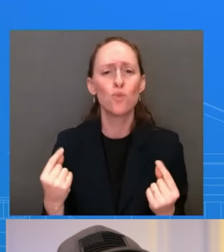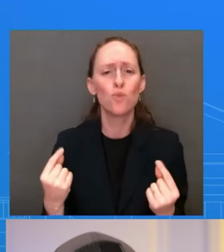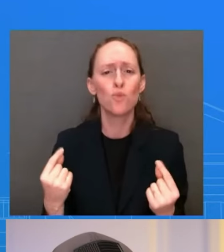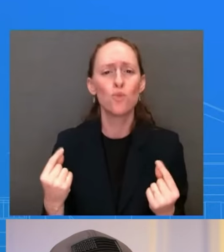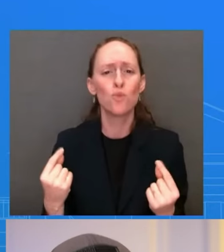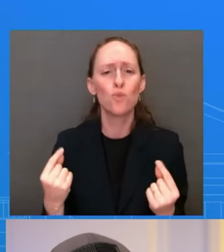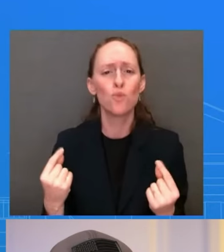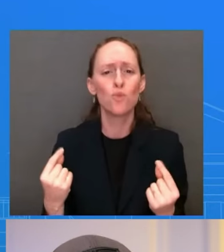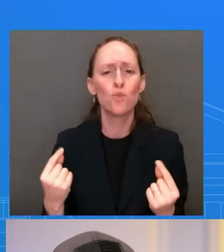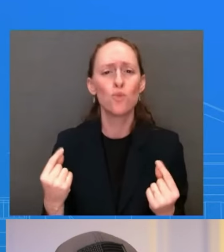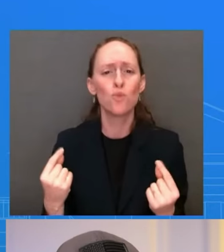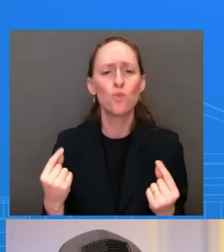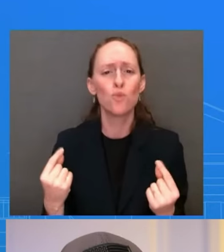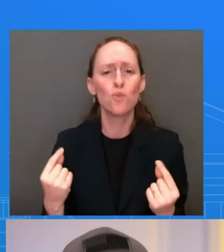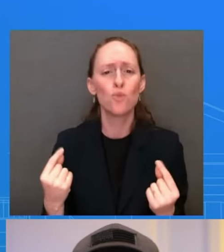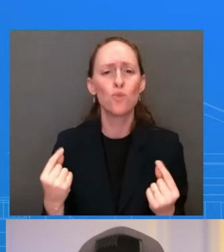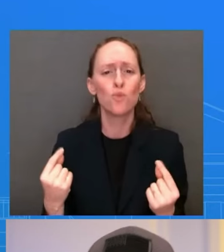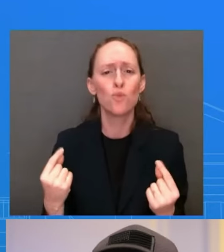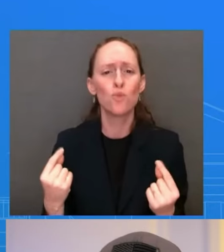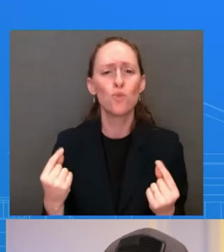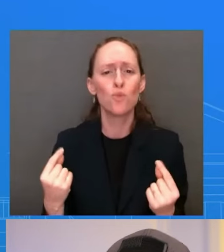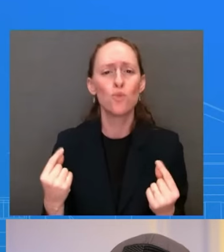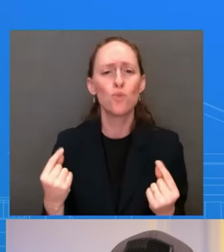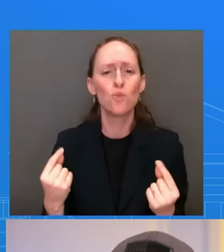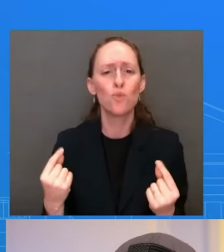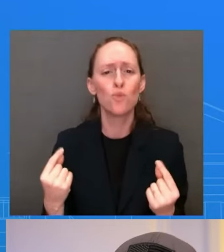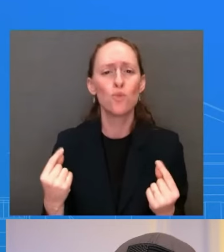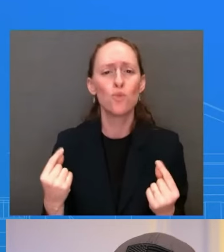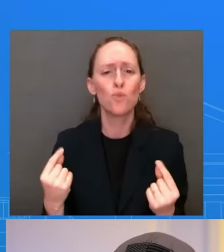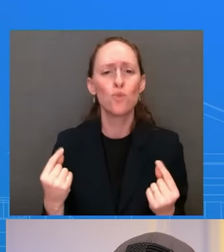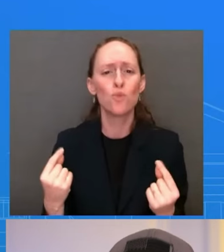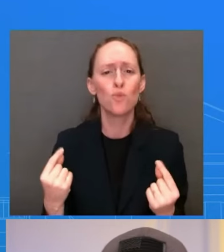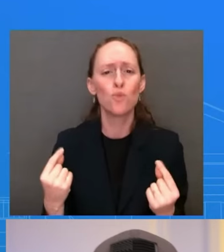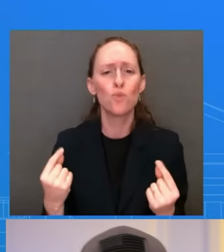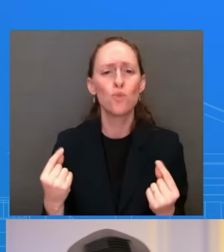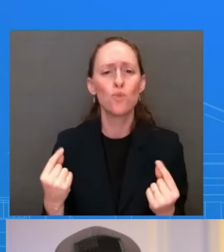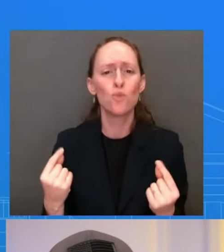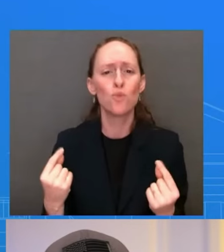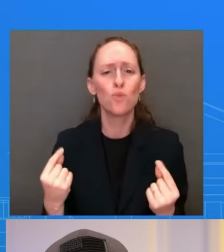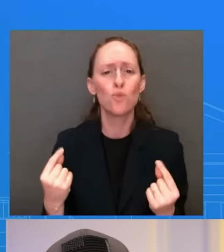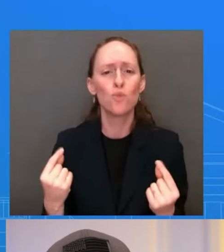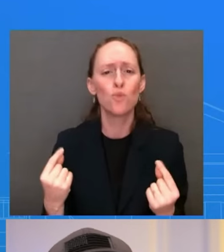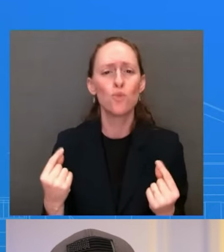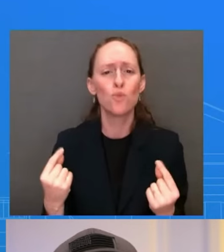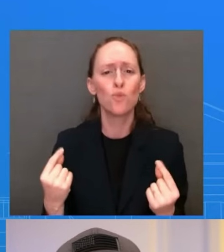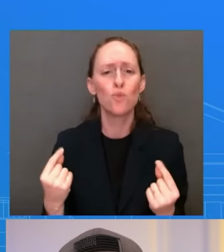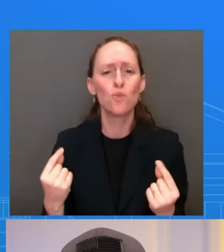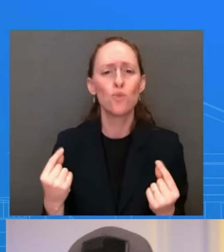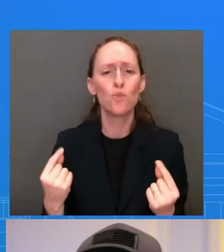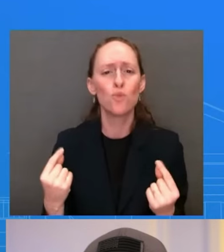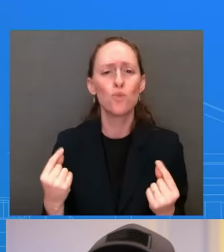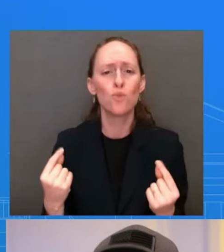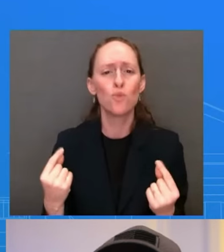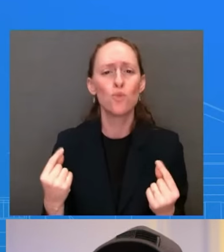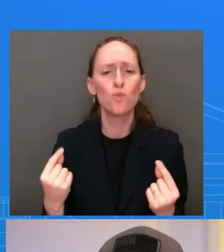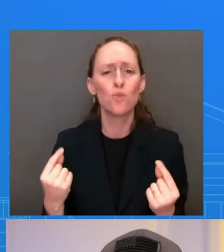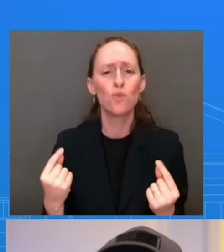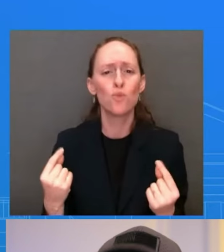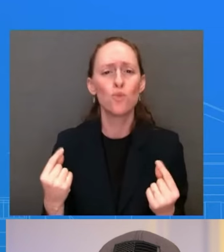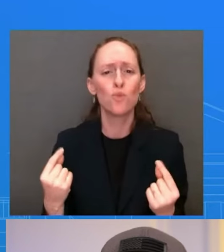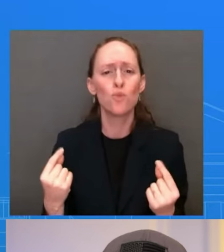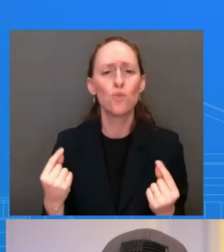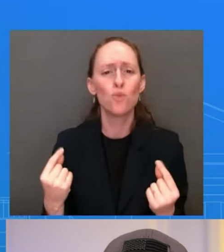were correct the guy was going to fumble through his words. We were correct that you hit him in the basement. There's a reason why you did that, and now we all know. There's a reason why you won't